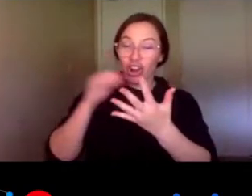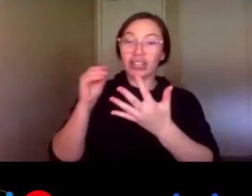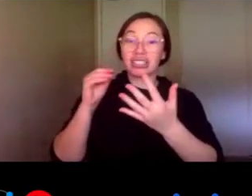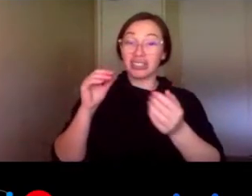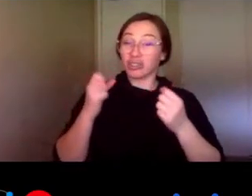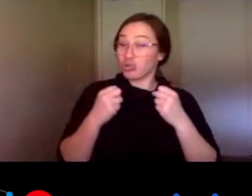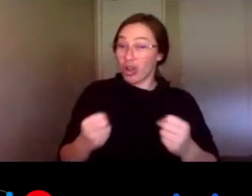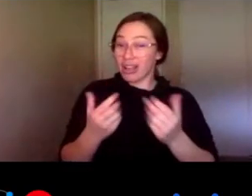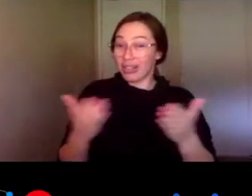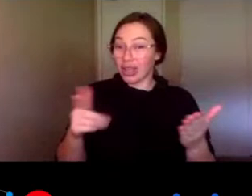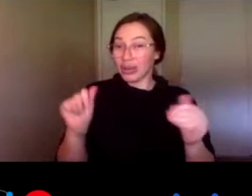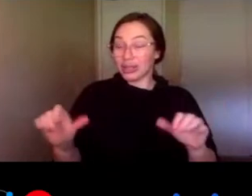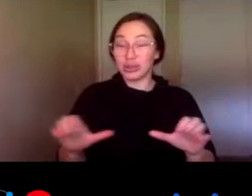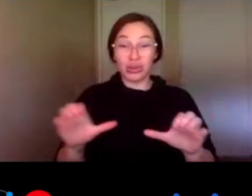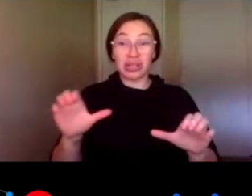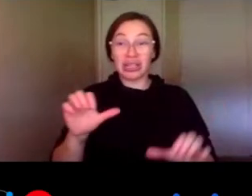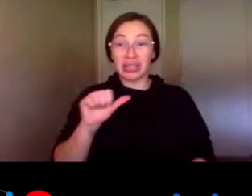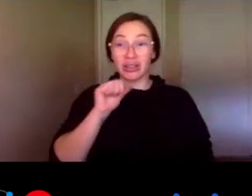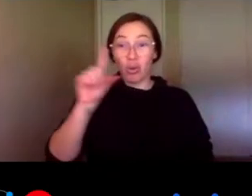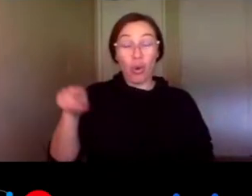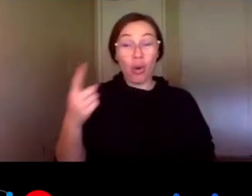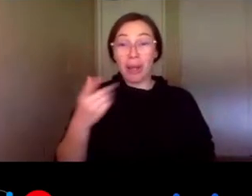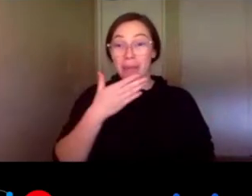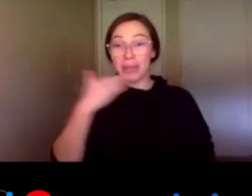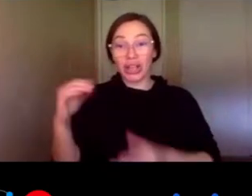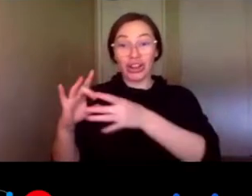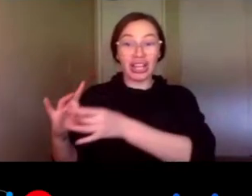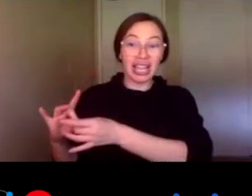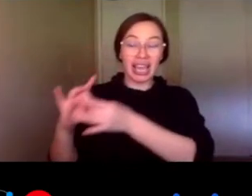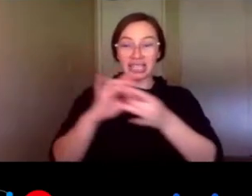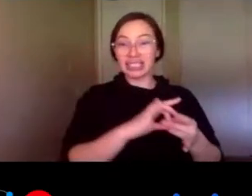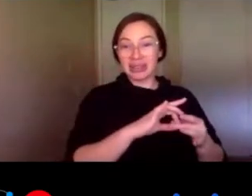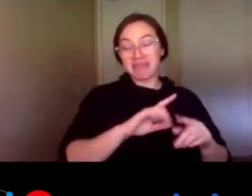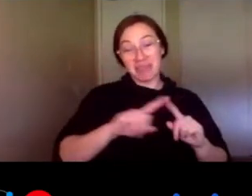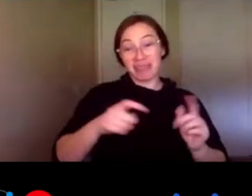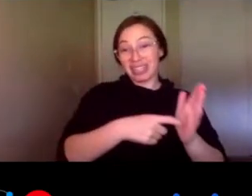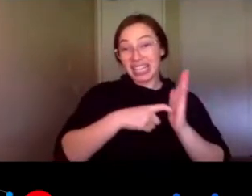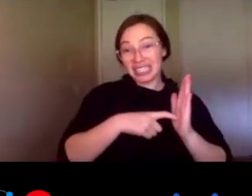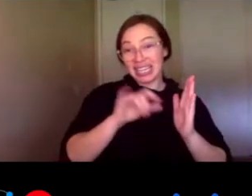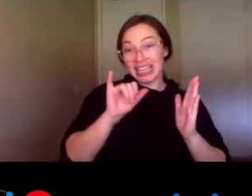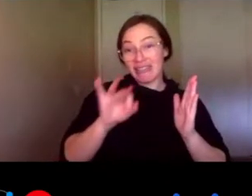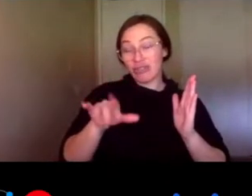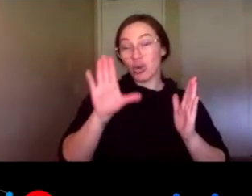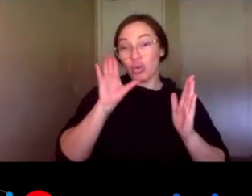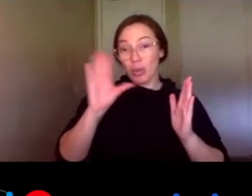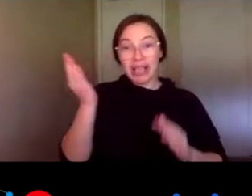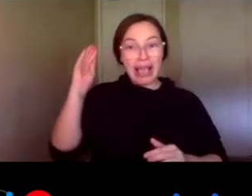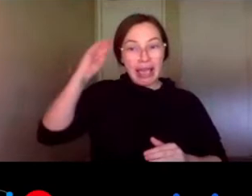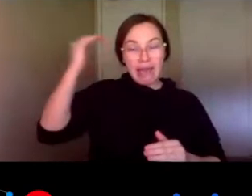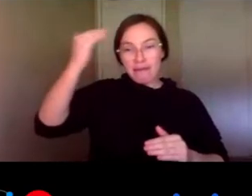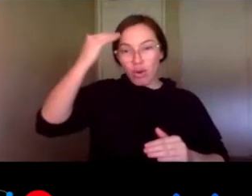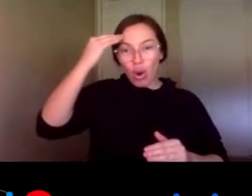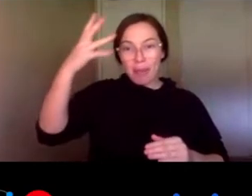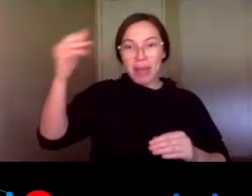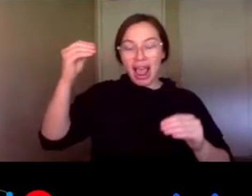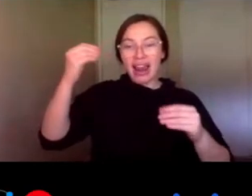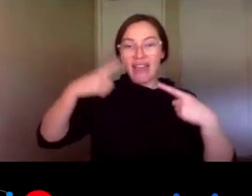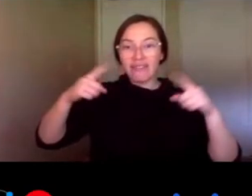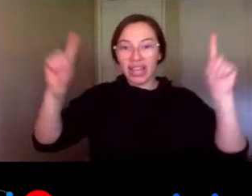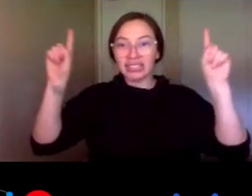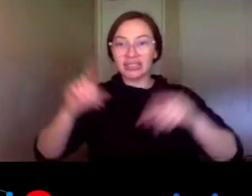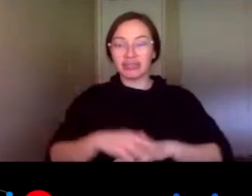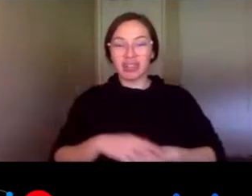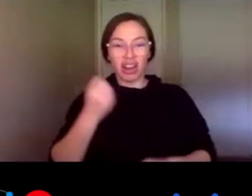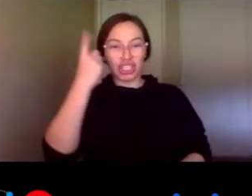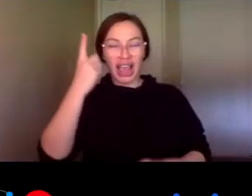can do. It not only gets you better connected, but it's necessary if you're going to be informed and effective. Understand the